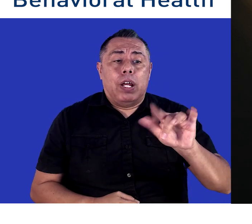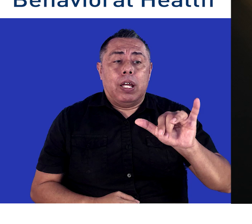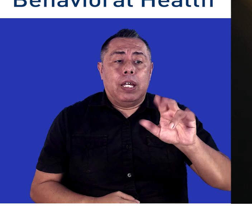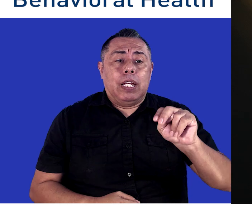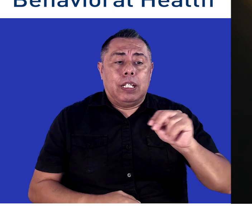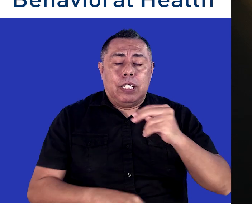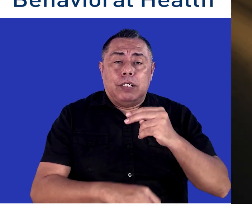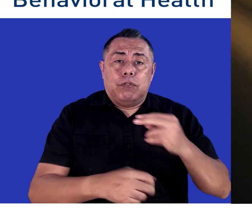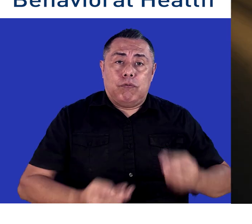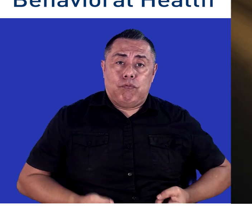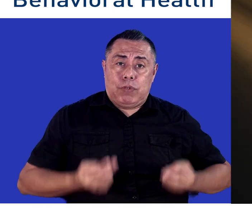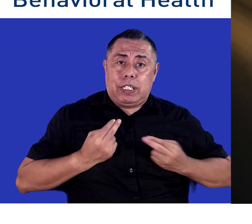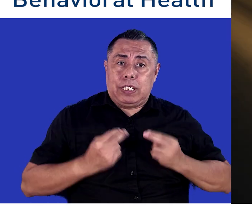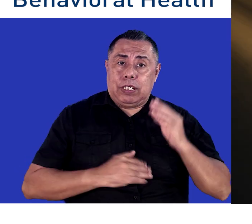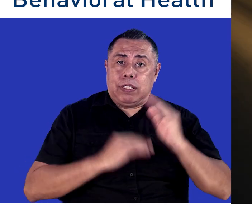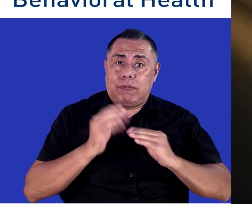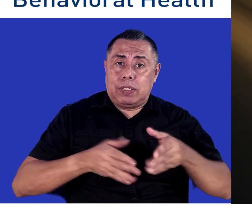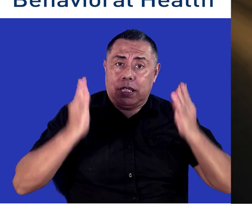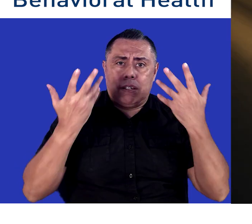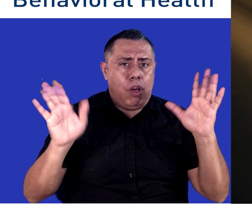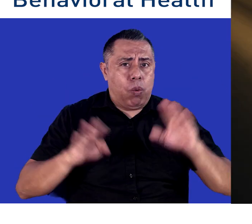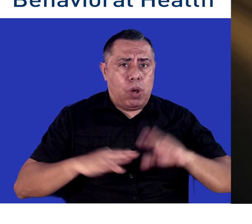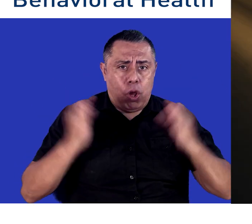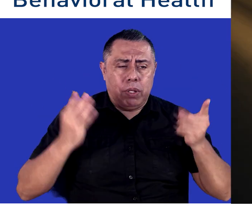opened and is accepting clients.